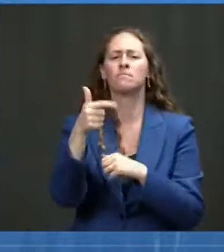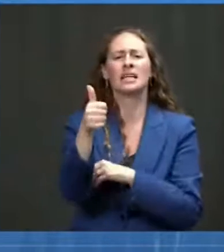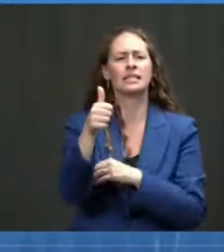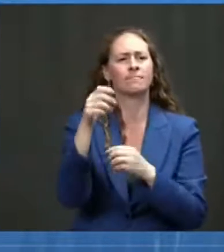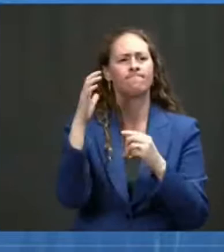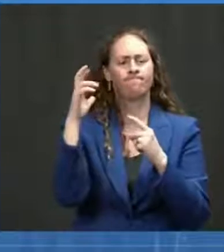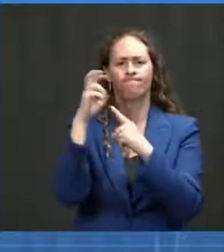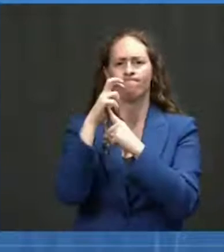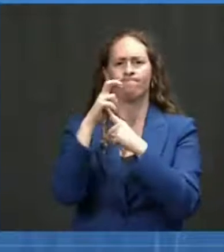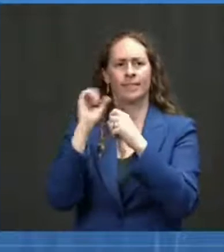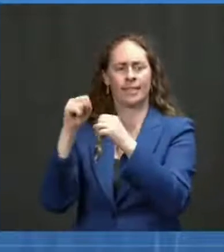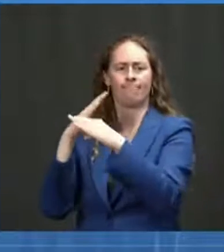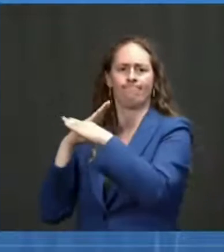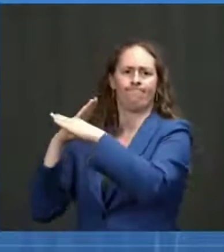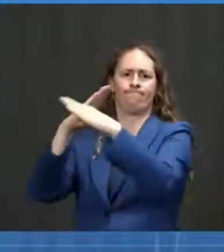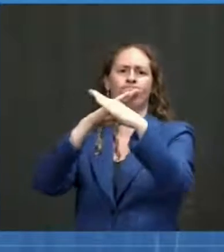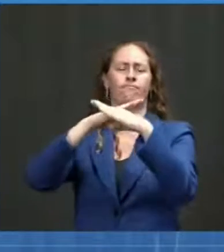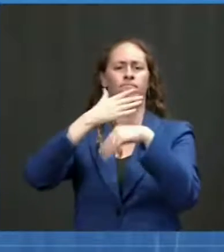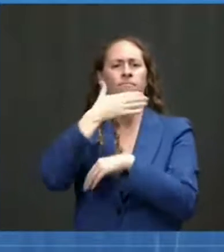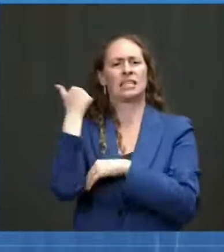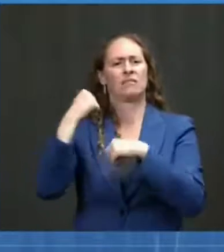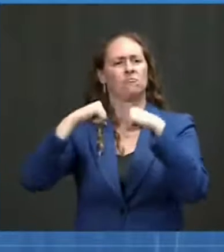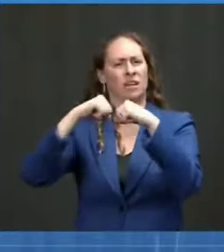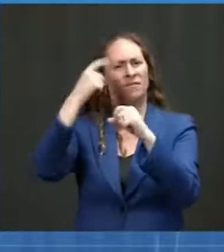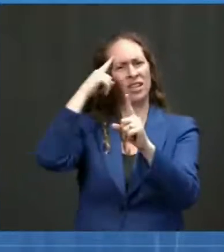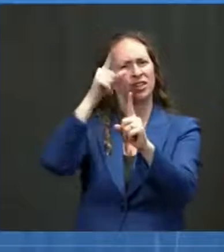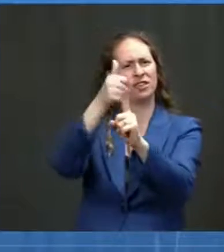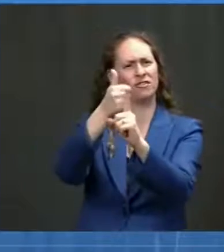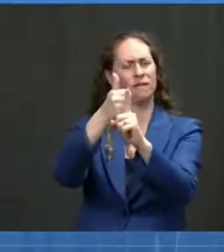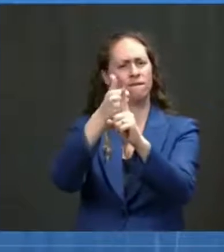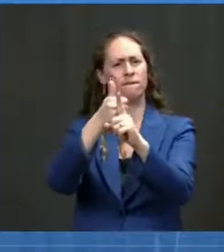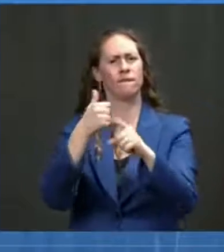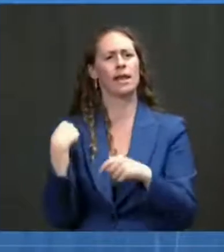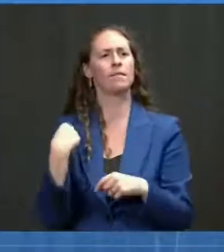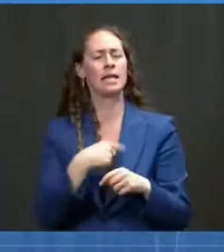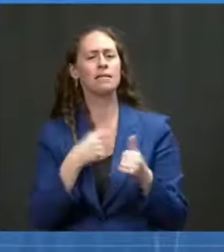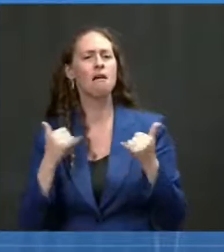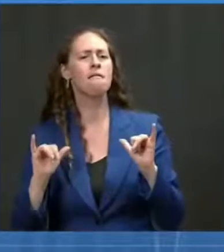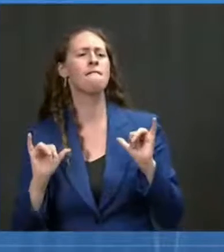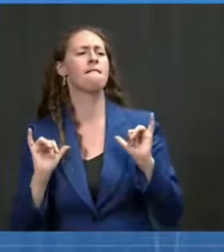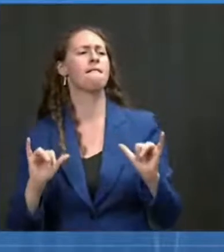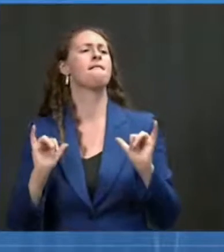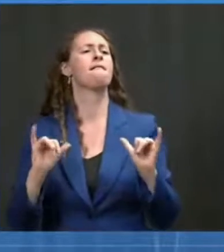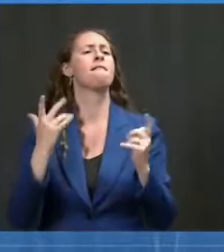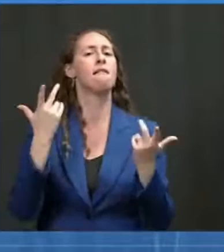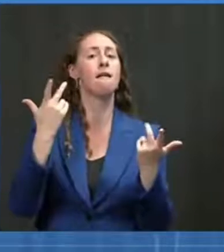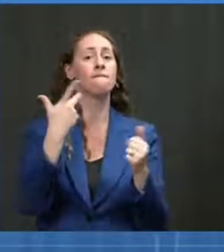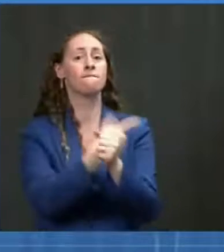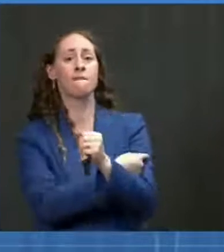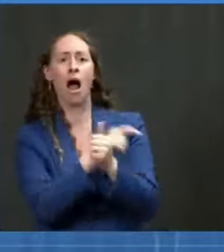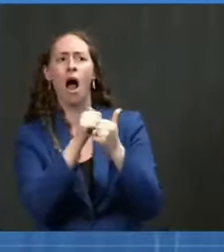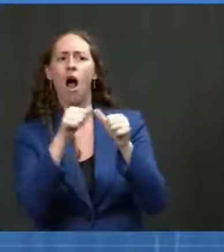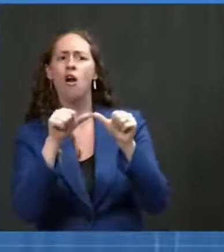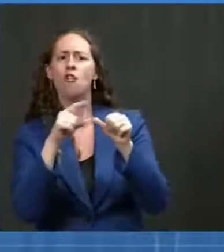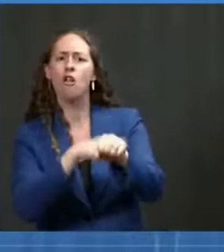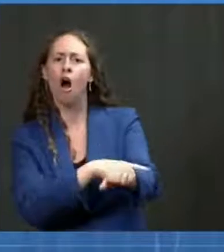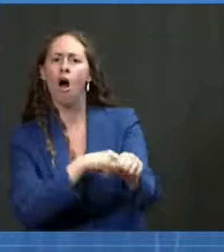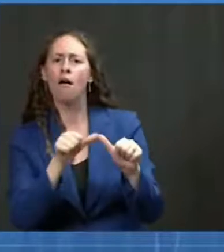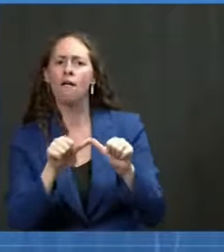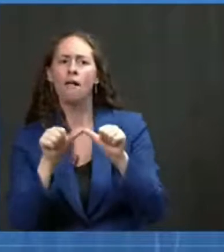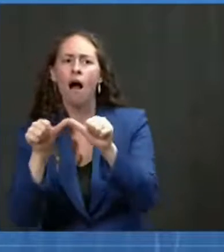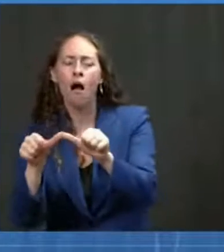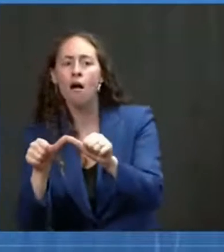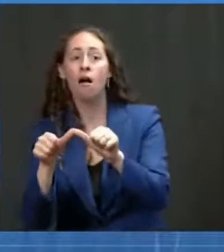severe COVID illness. While we are still learning about how these vaccines perform over time and how long they will last against